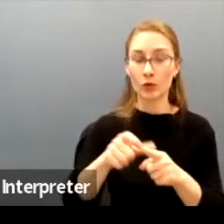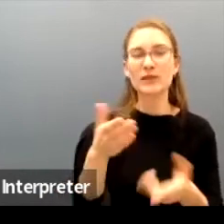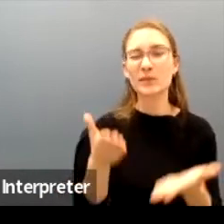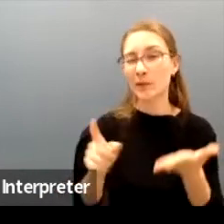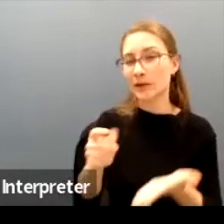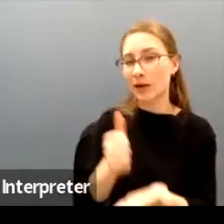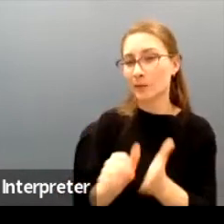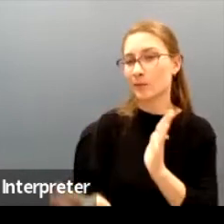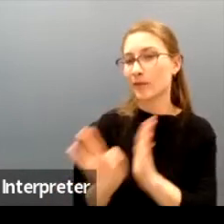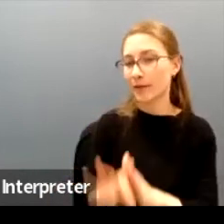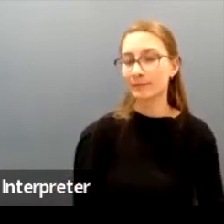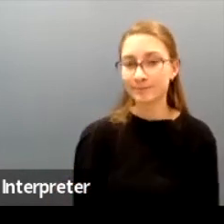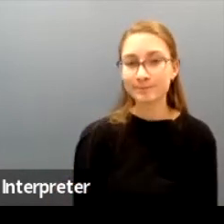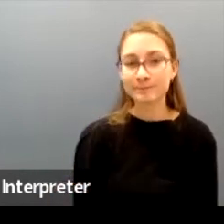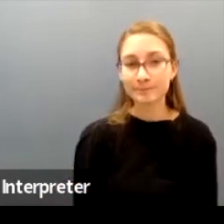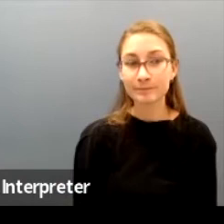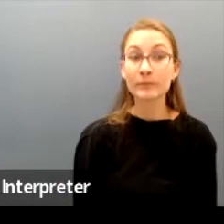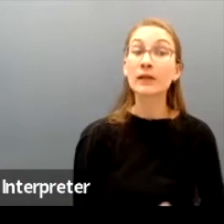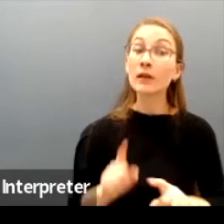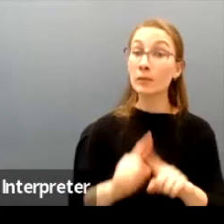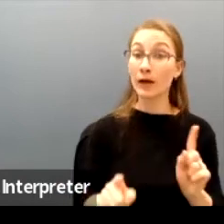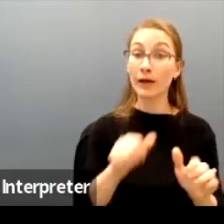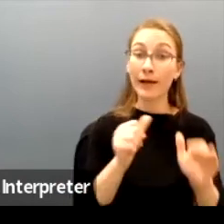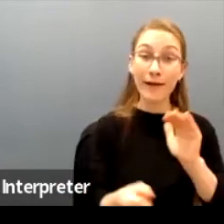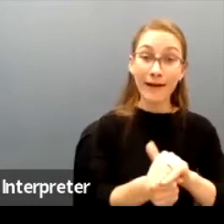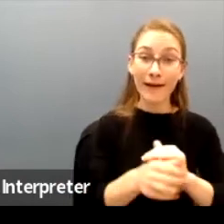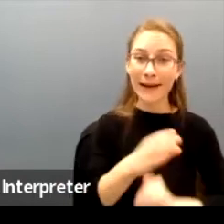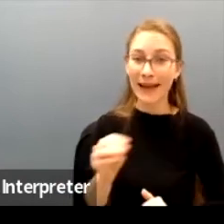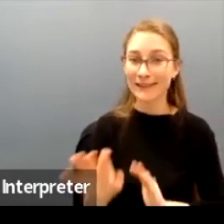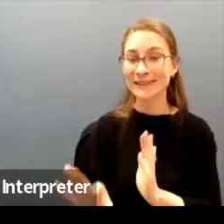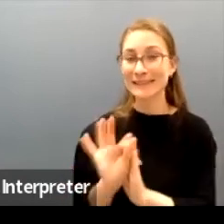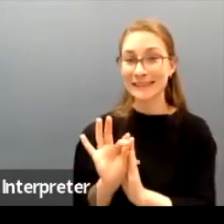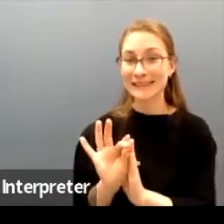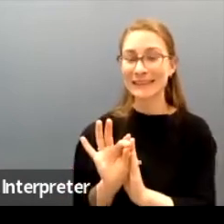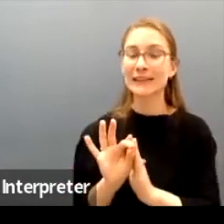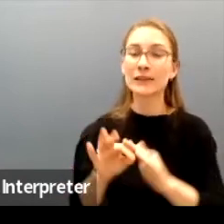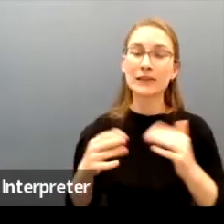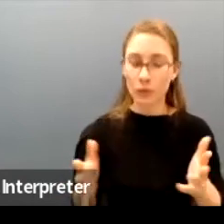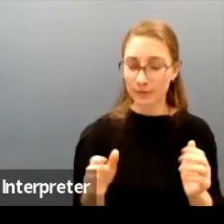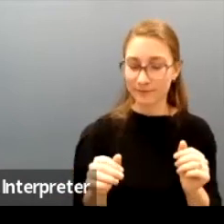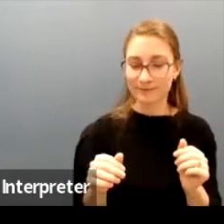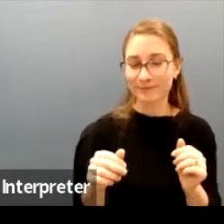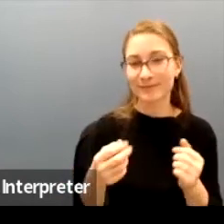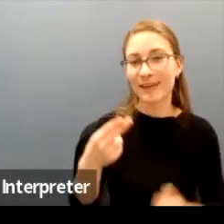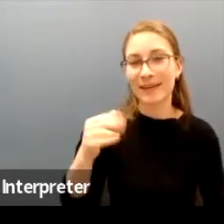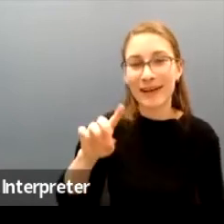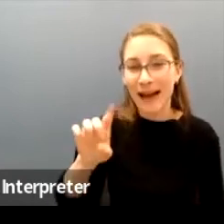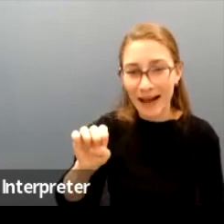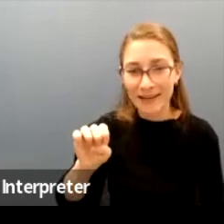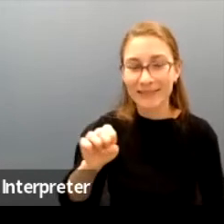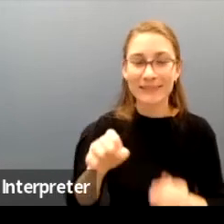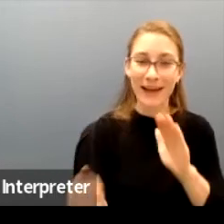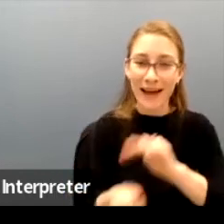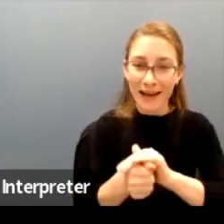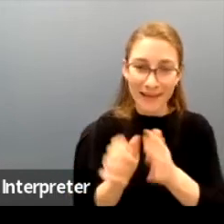them. But the hide and seek option really helps, or the hide options, not seek. The hide option really helps